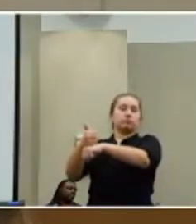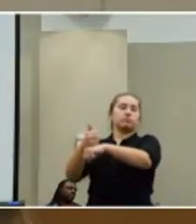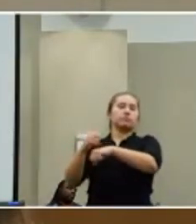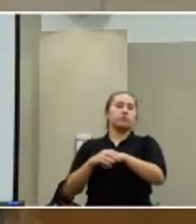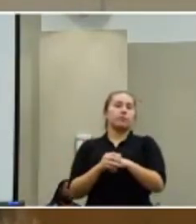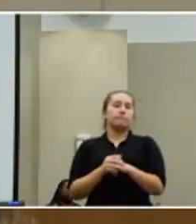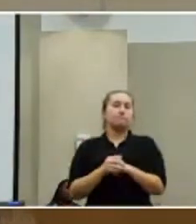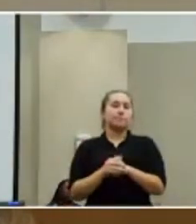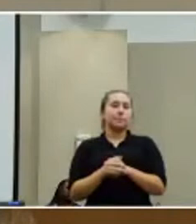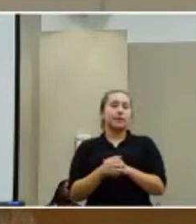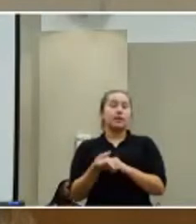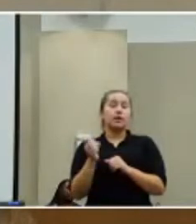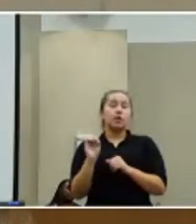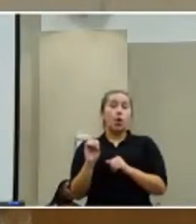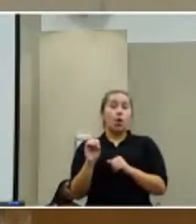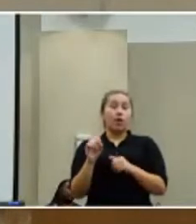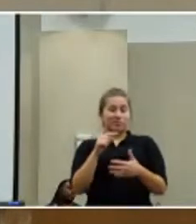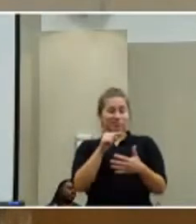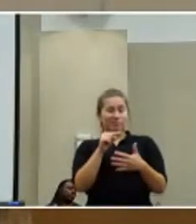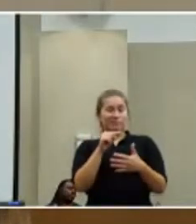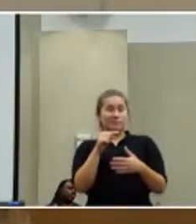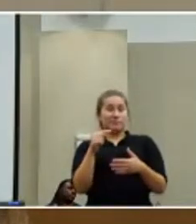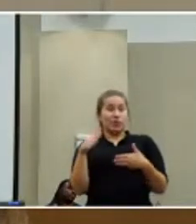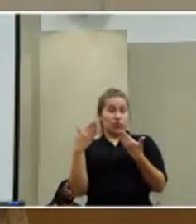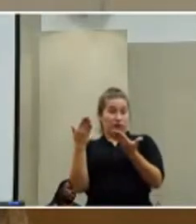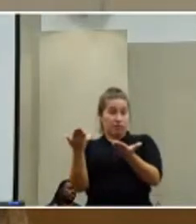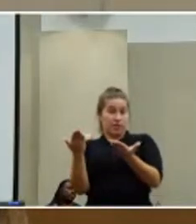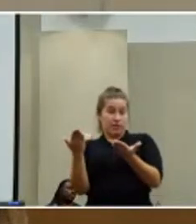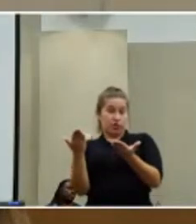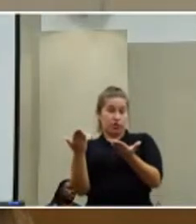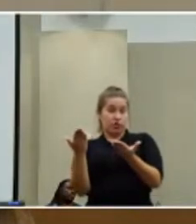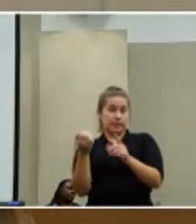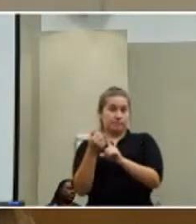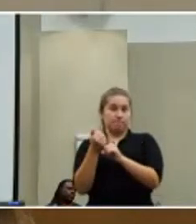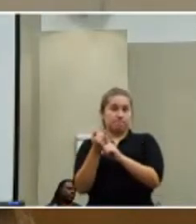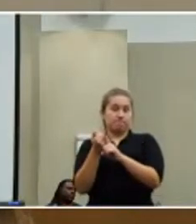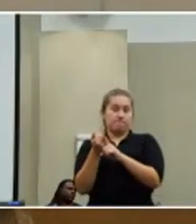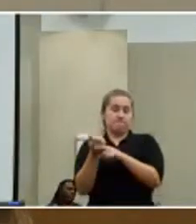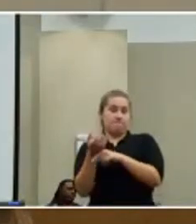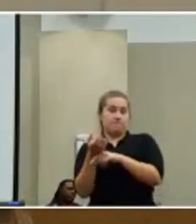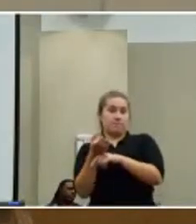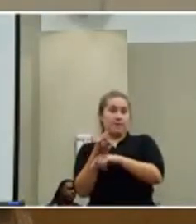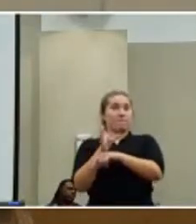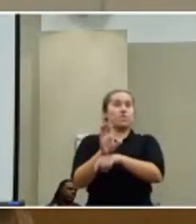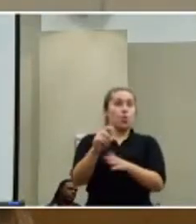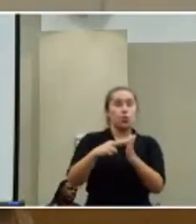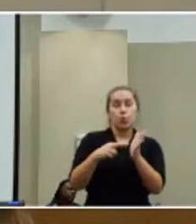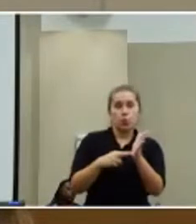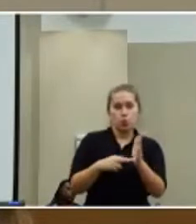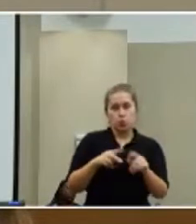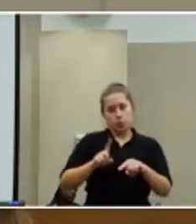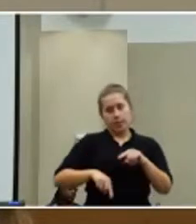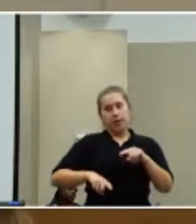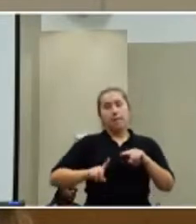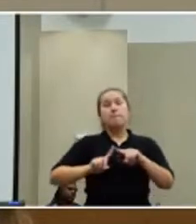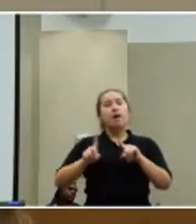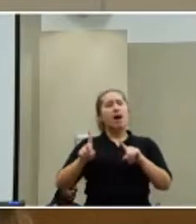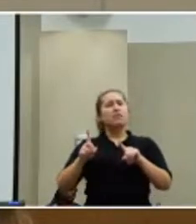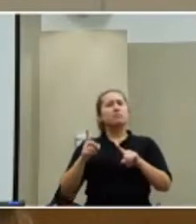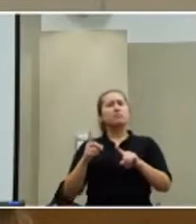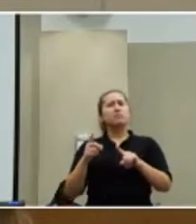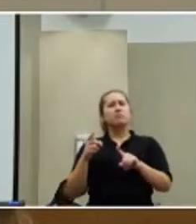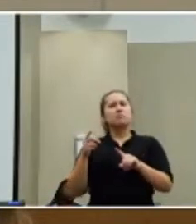location. So these recommendations are not enforceable rules, but they, I think,